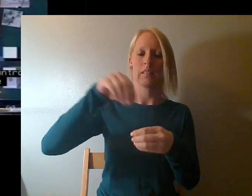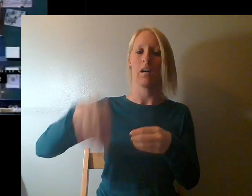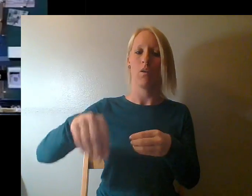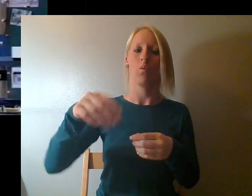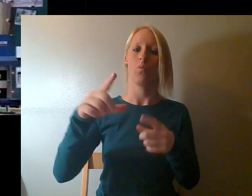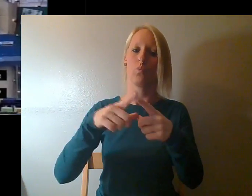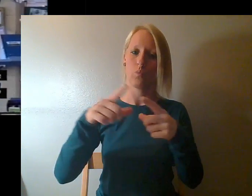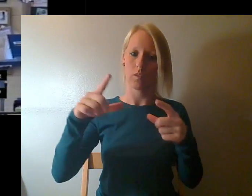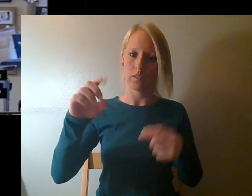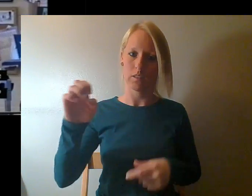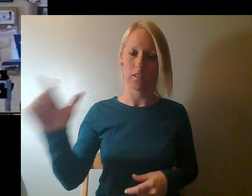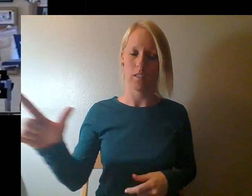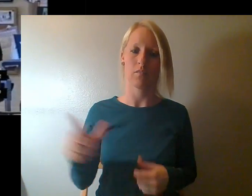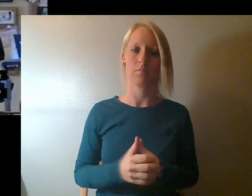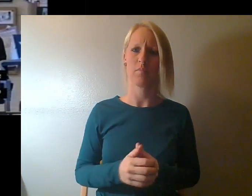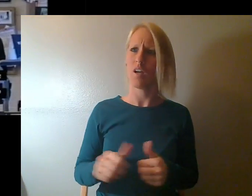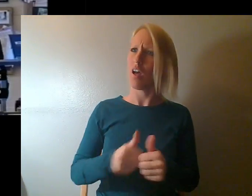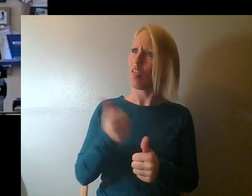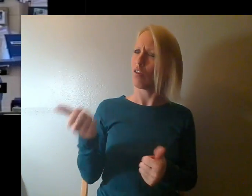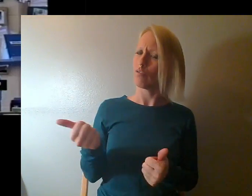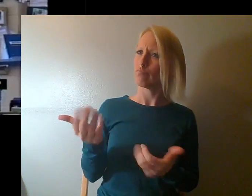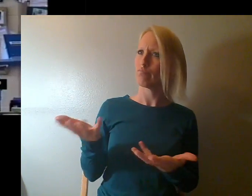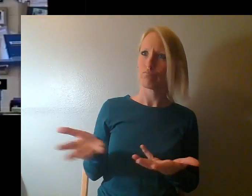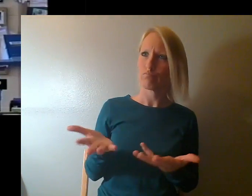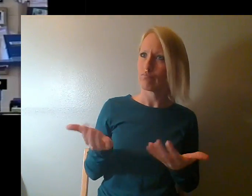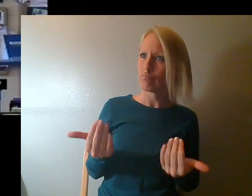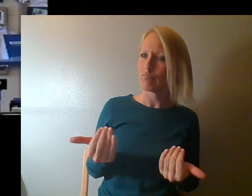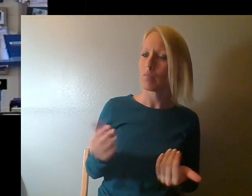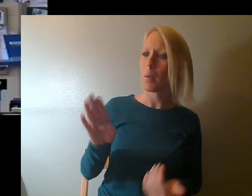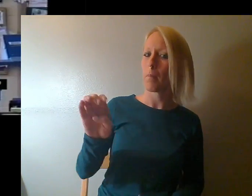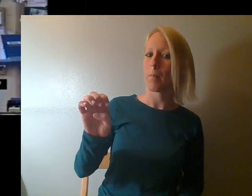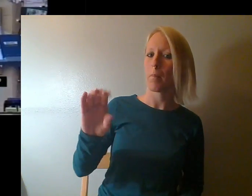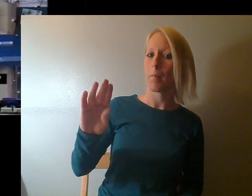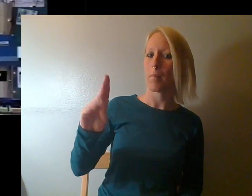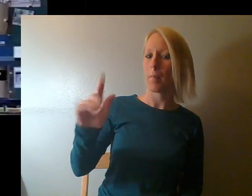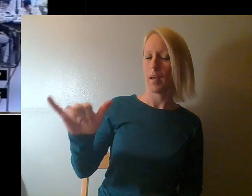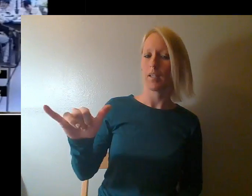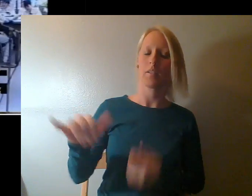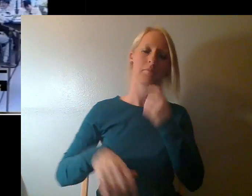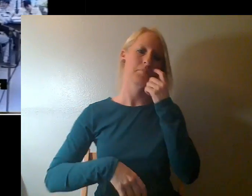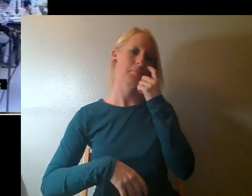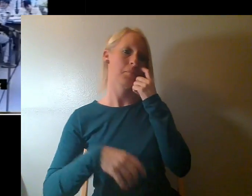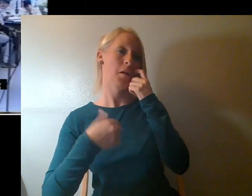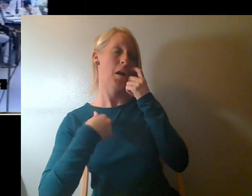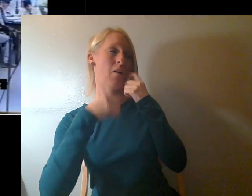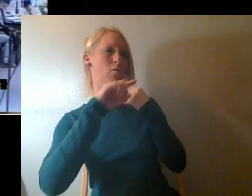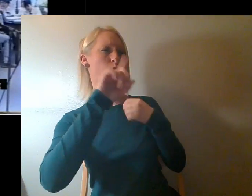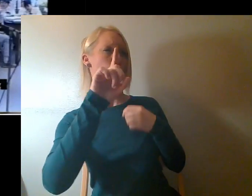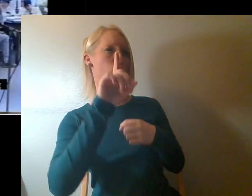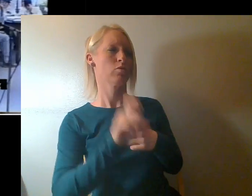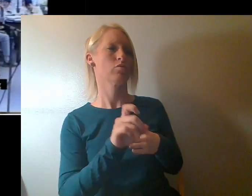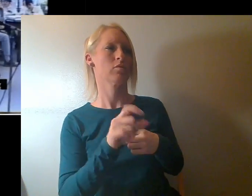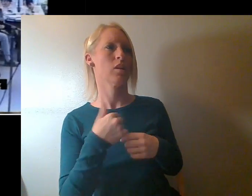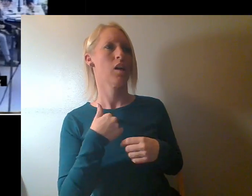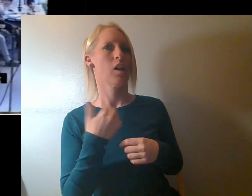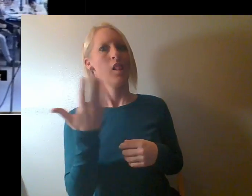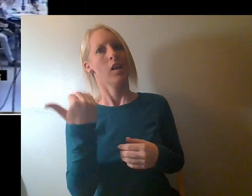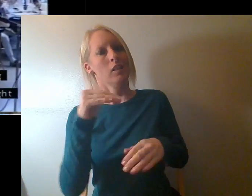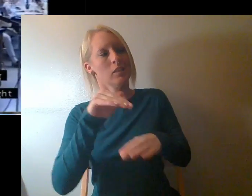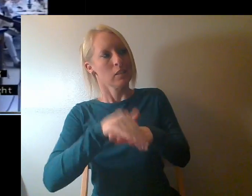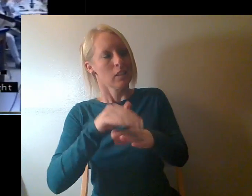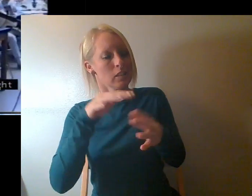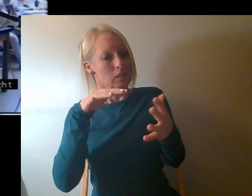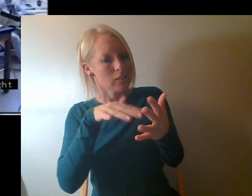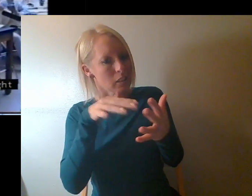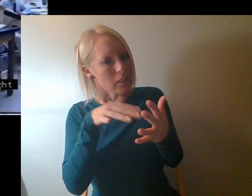Other things. Becky. Yeah, I have a question. Doesn't it? I was studying last night. 'Cause Yes. Someone told me that we